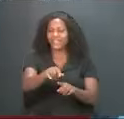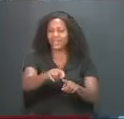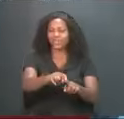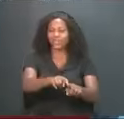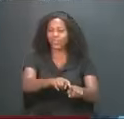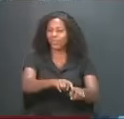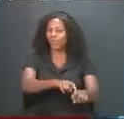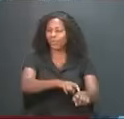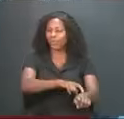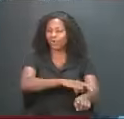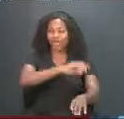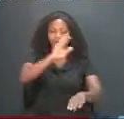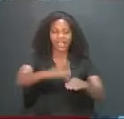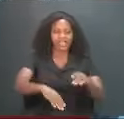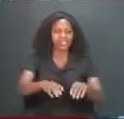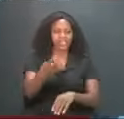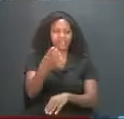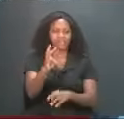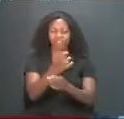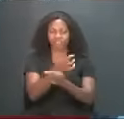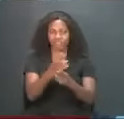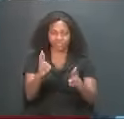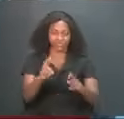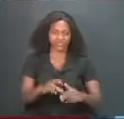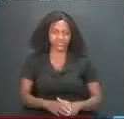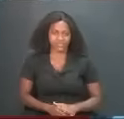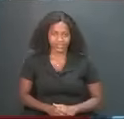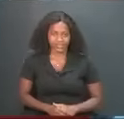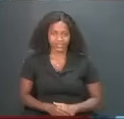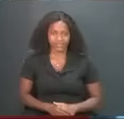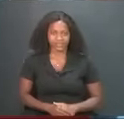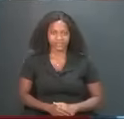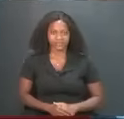way that this Fourth Republican Constitution has endured.